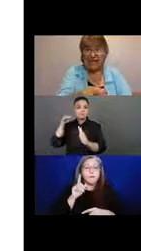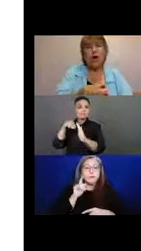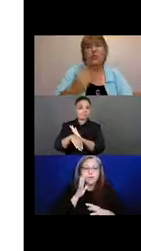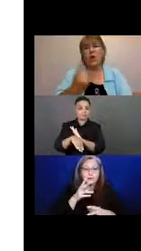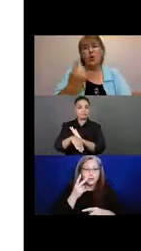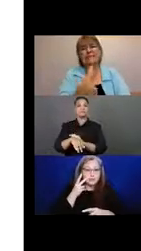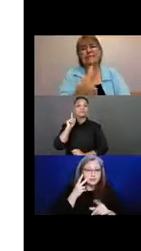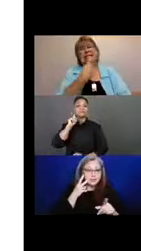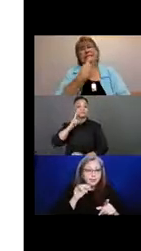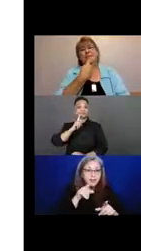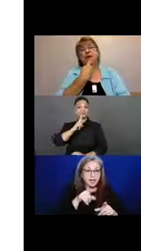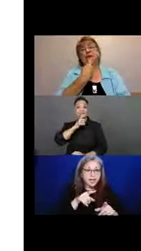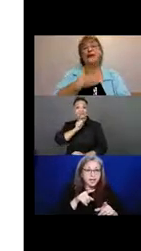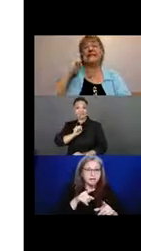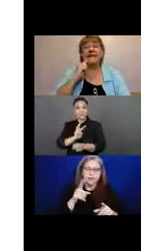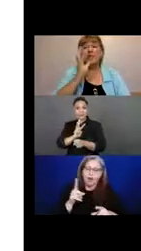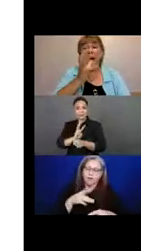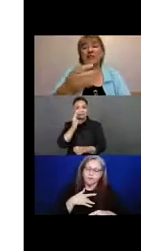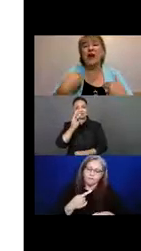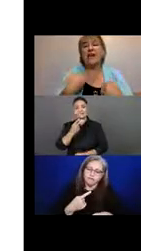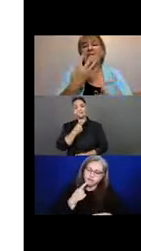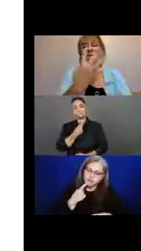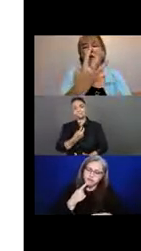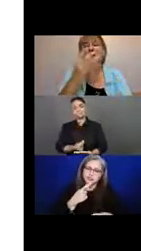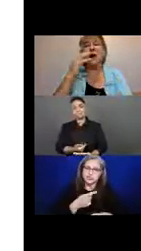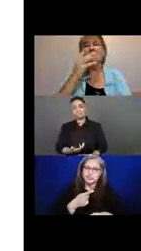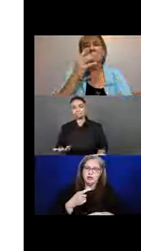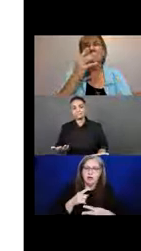see, was always disappointed. My deaf grandmother had